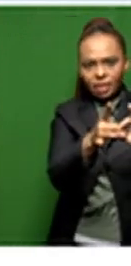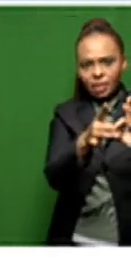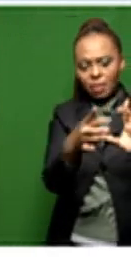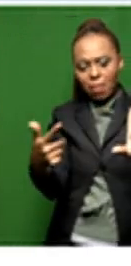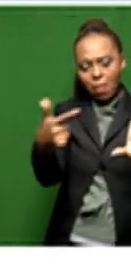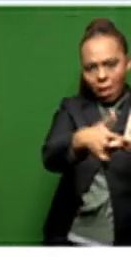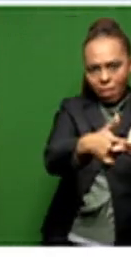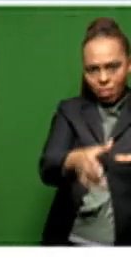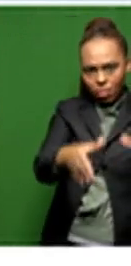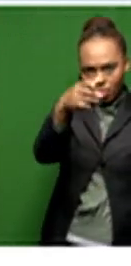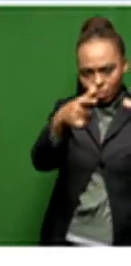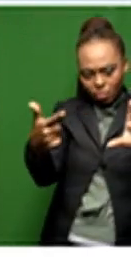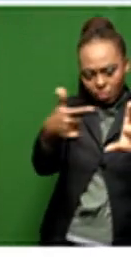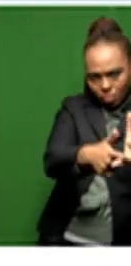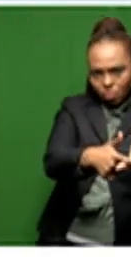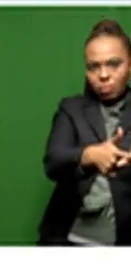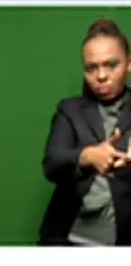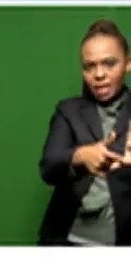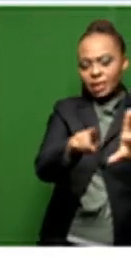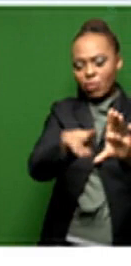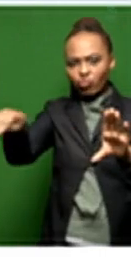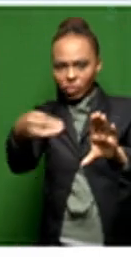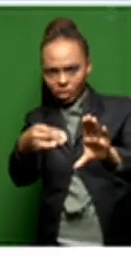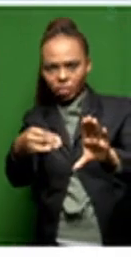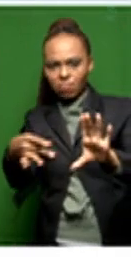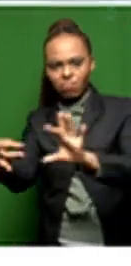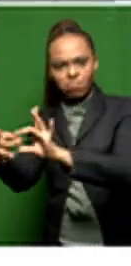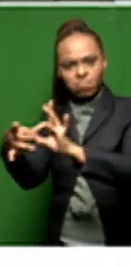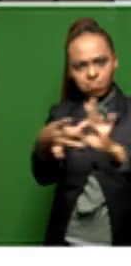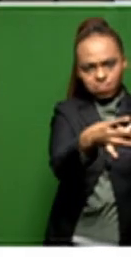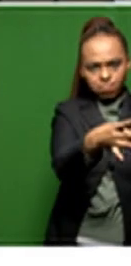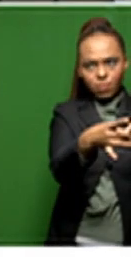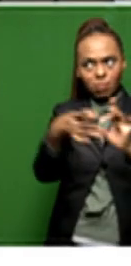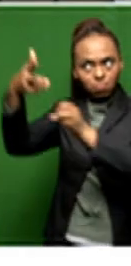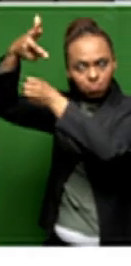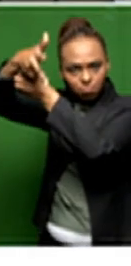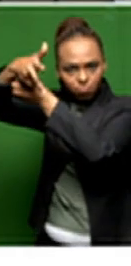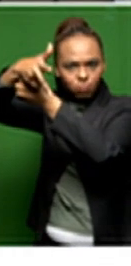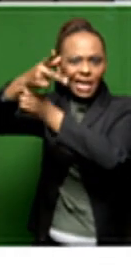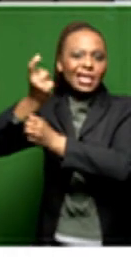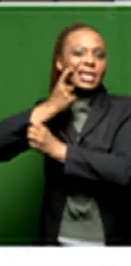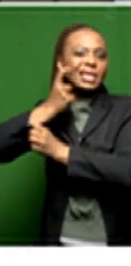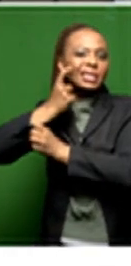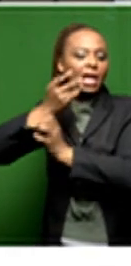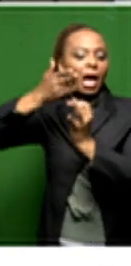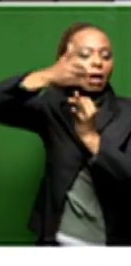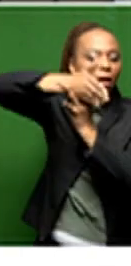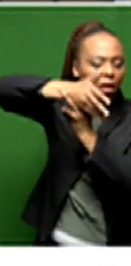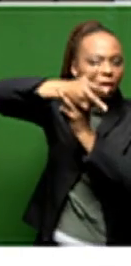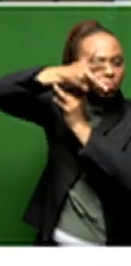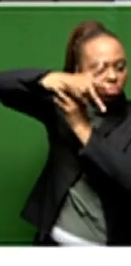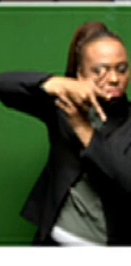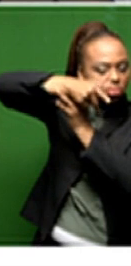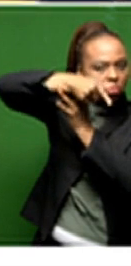a preset value. But there are additional layers of security where we can do driver authentication as well, where a push notification can